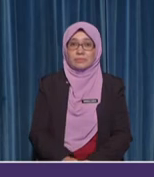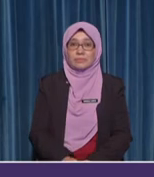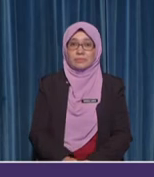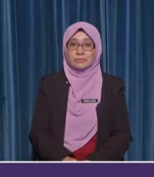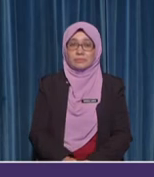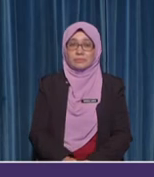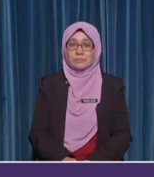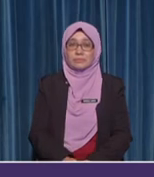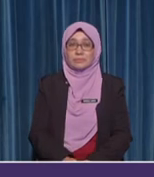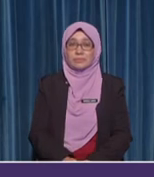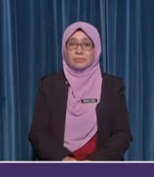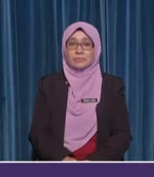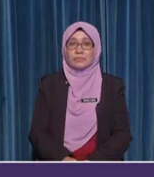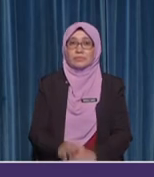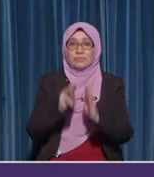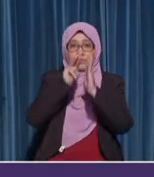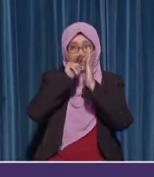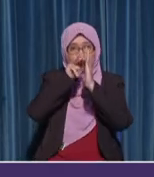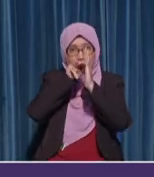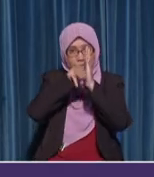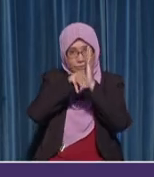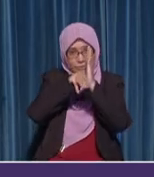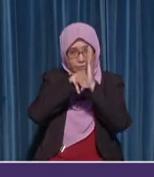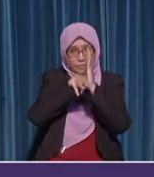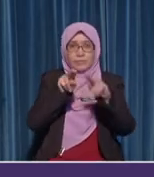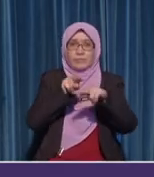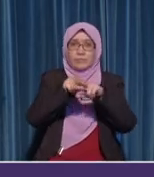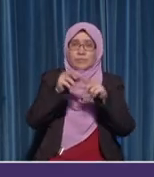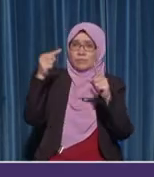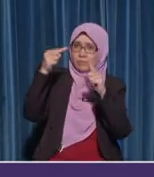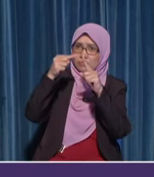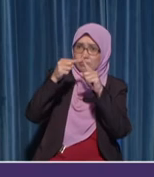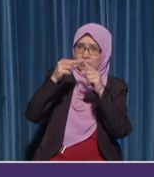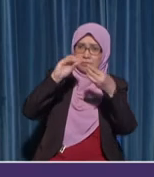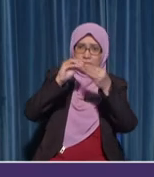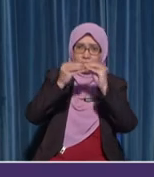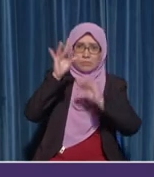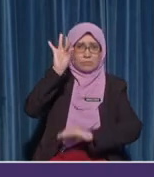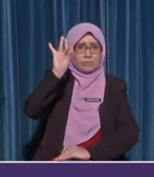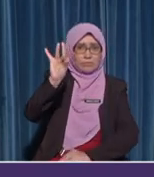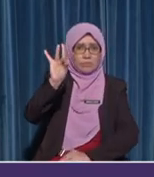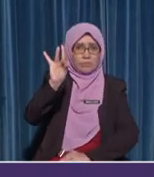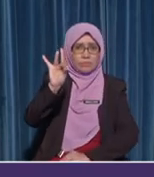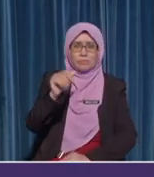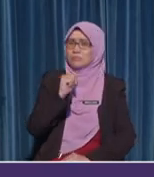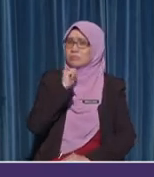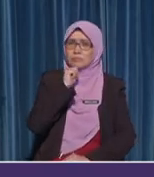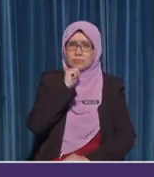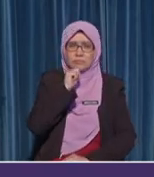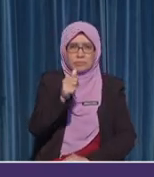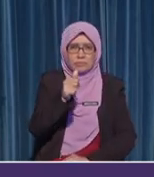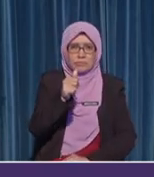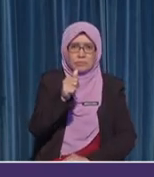Although the minute hand points to the number 8, it does not mean the minute